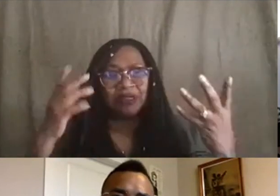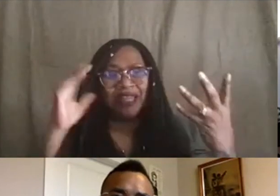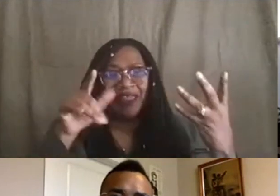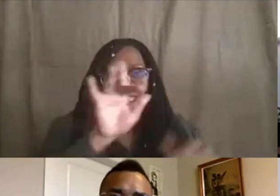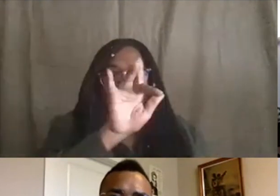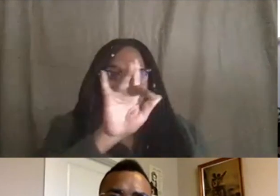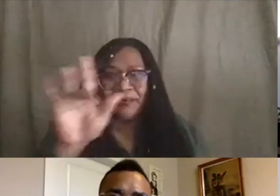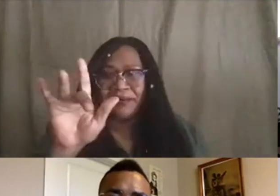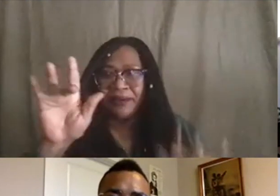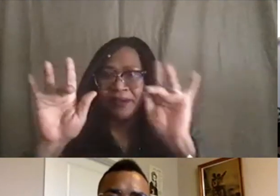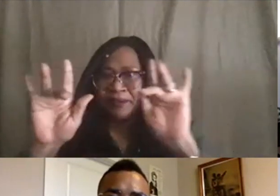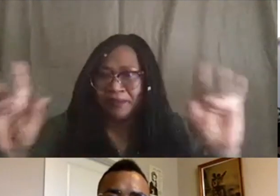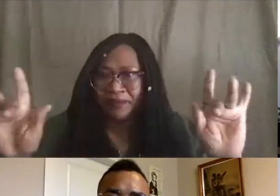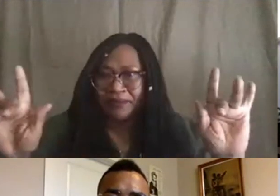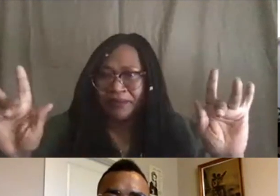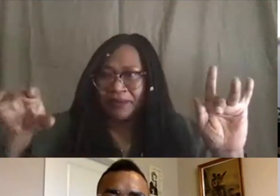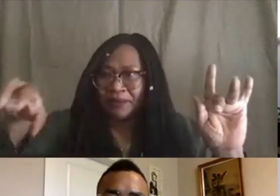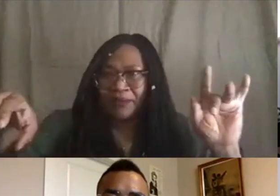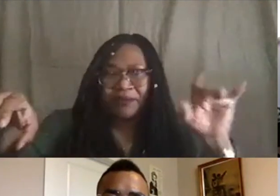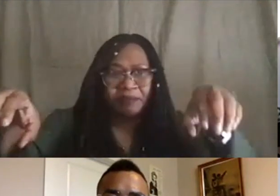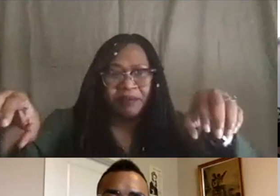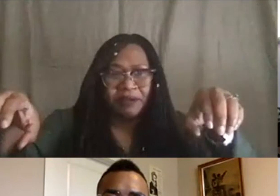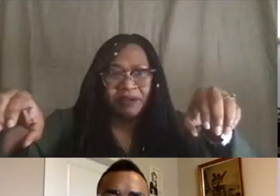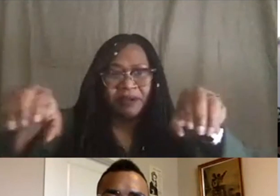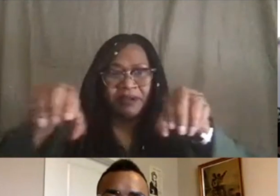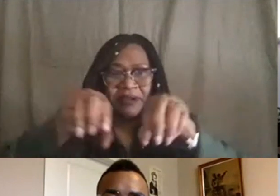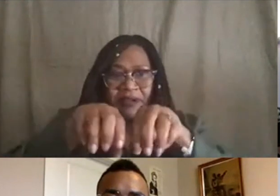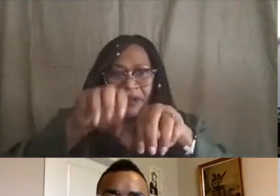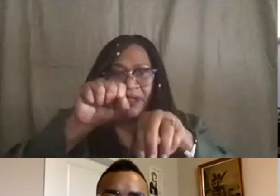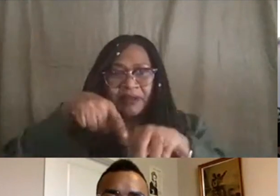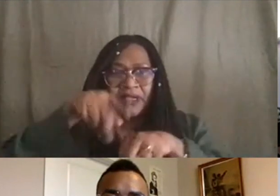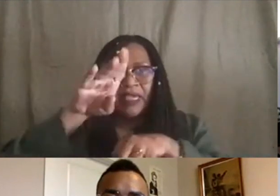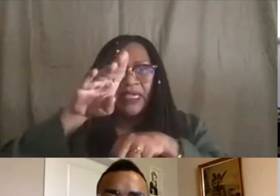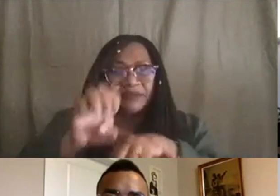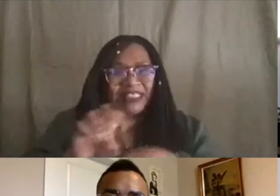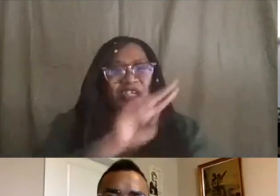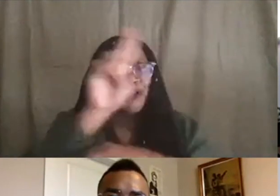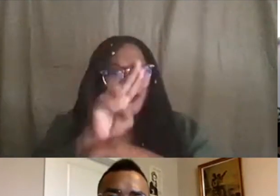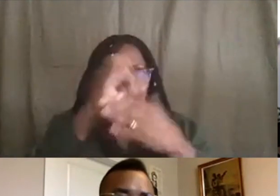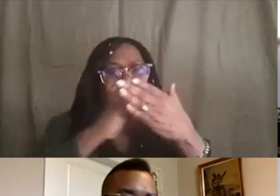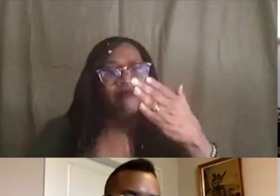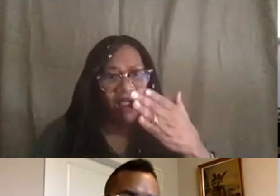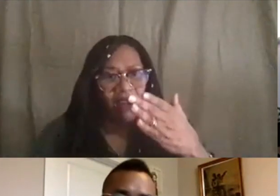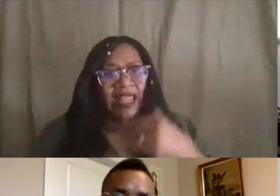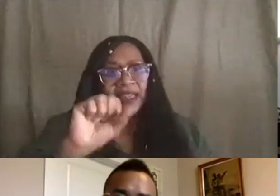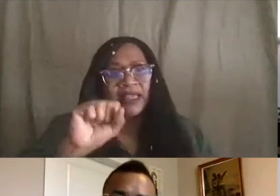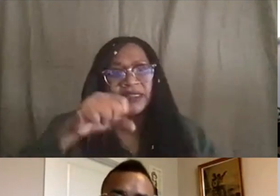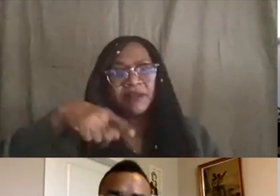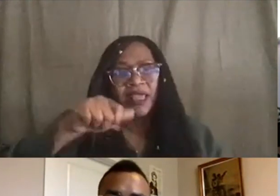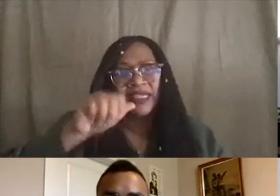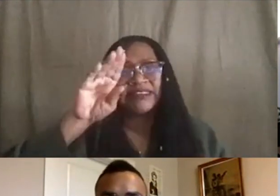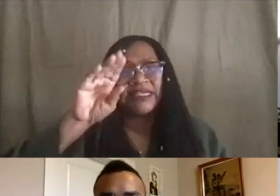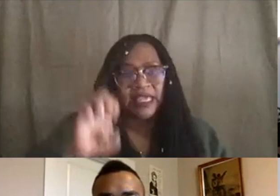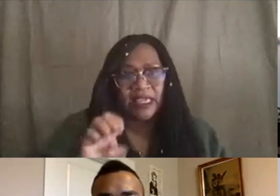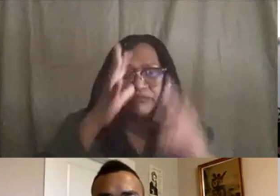So I think that'll be a good connecting point for where museums come in, the use of art as moving on from discussion of lynchings.